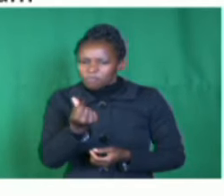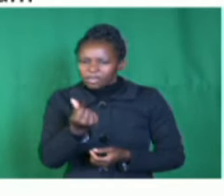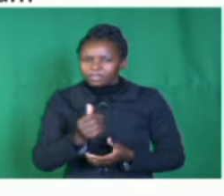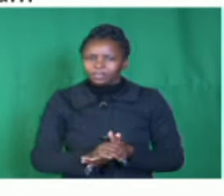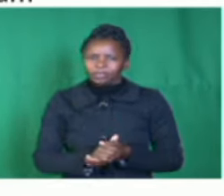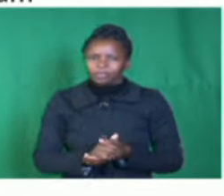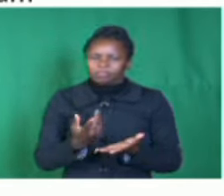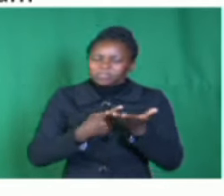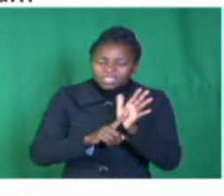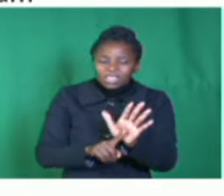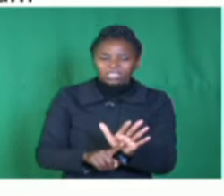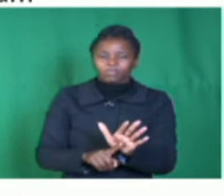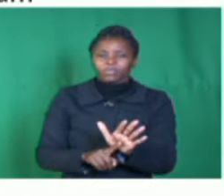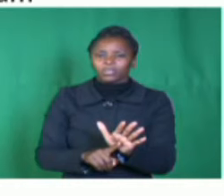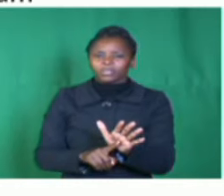I'll make an example